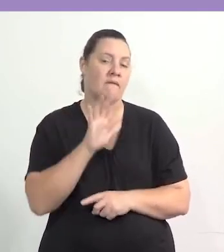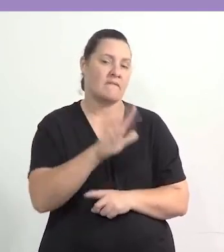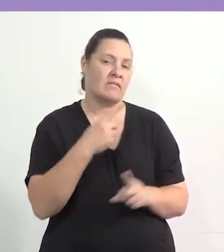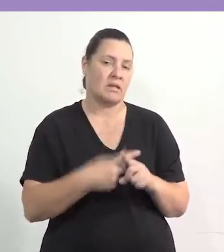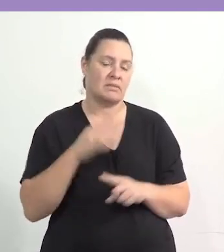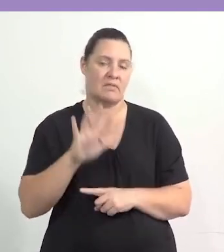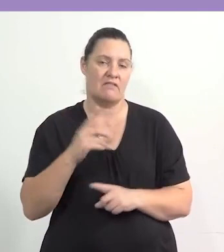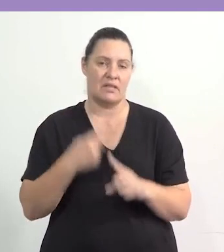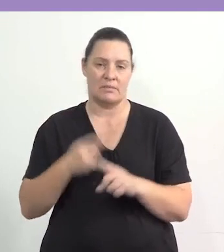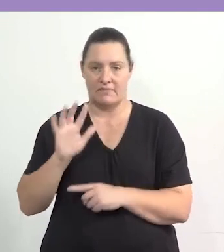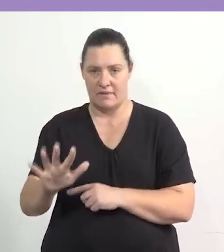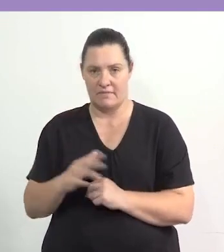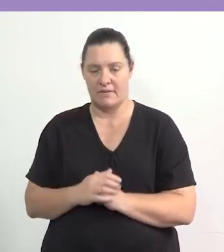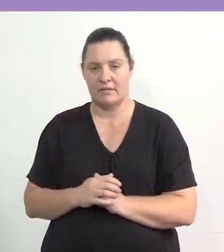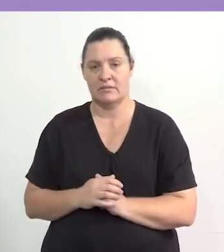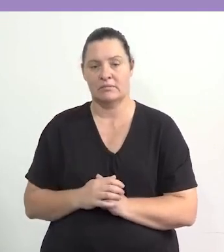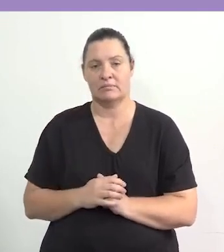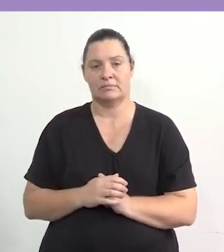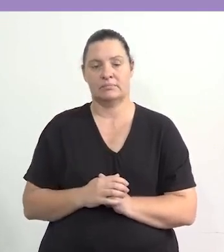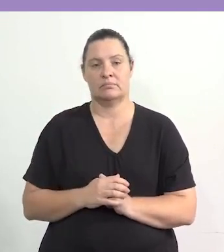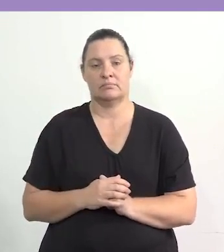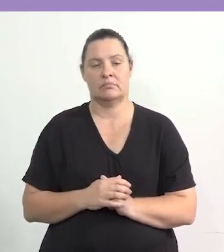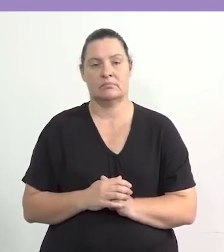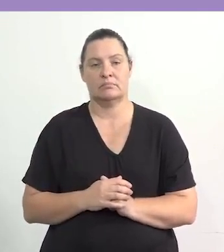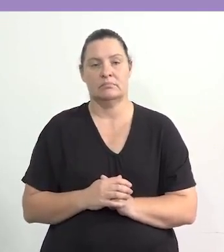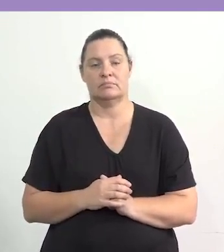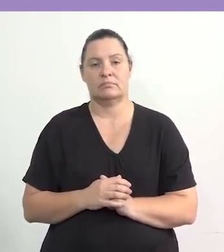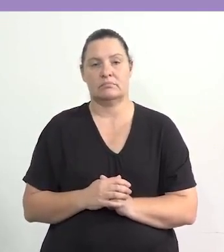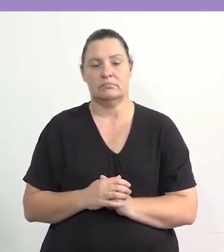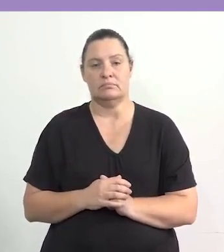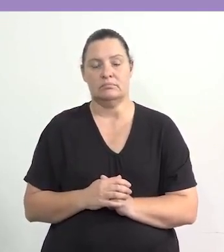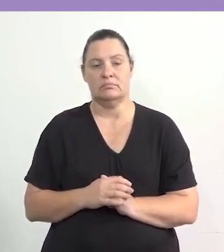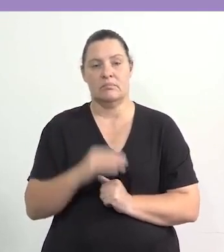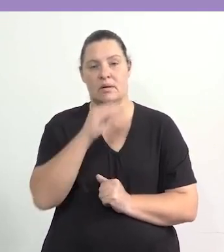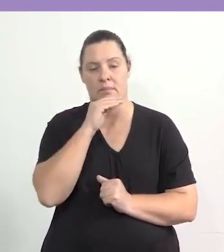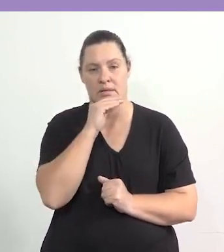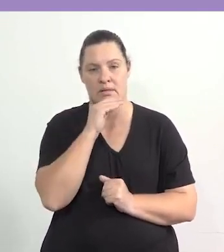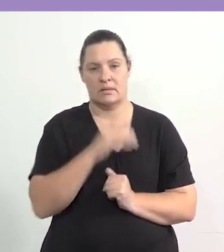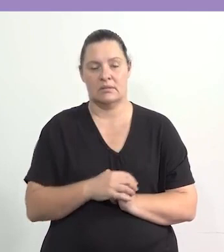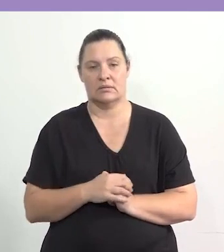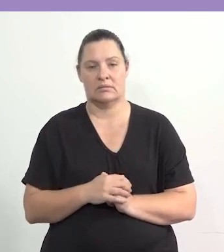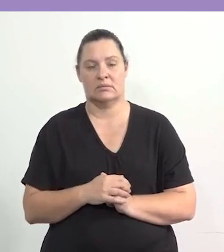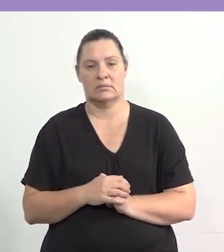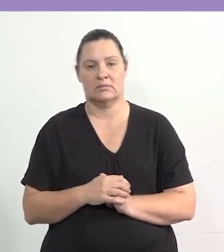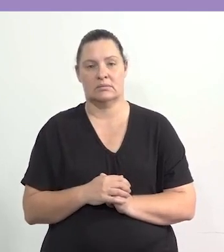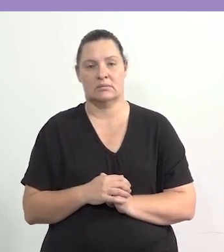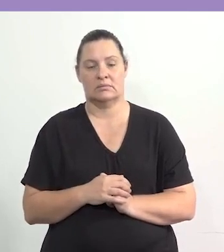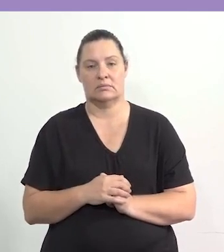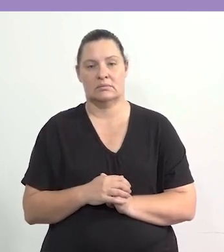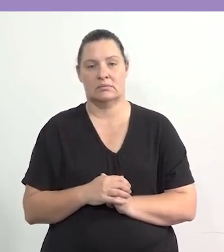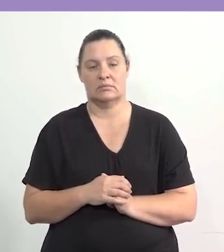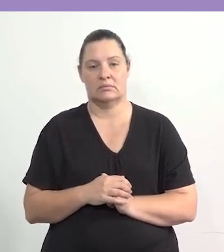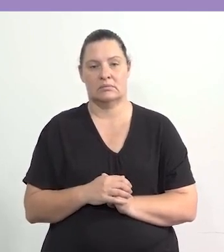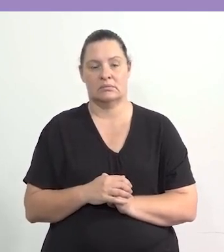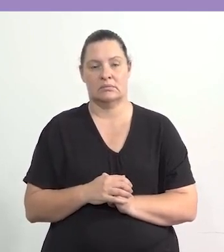from 5 times 5 times 5. And then that means that the cube root